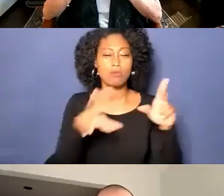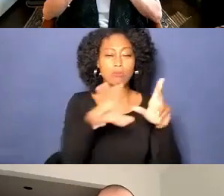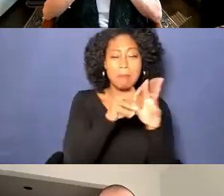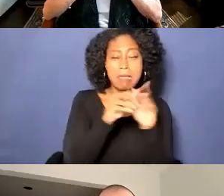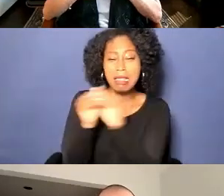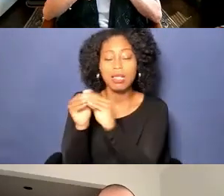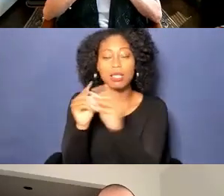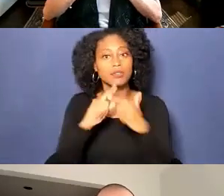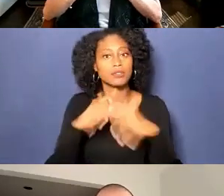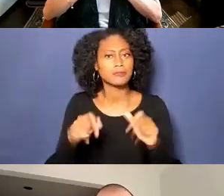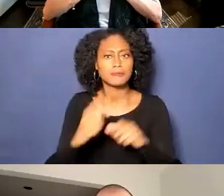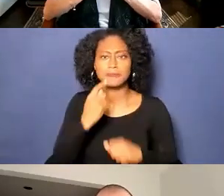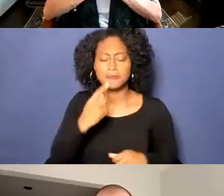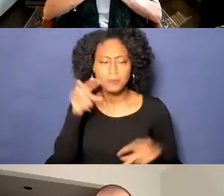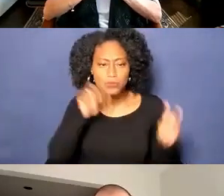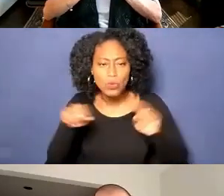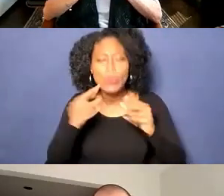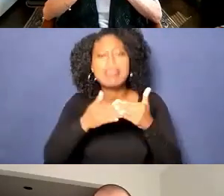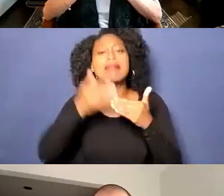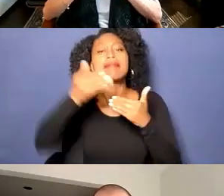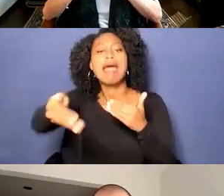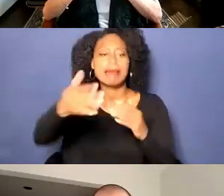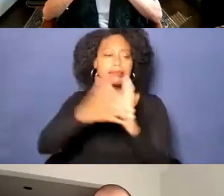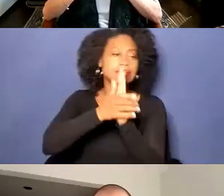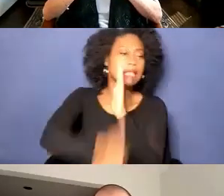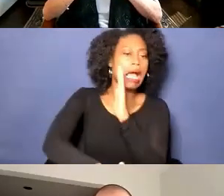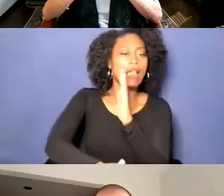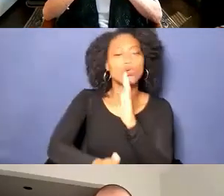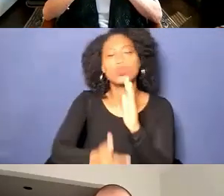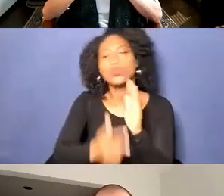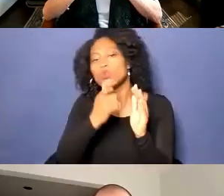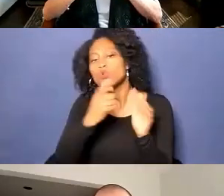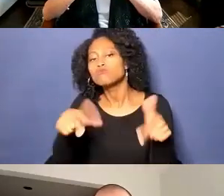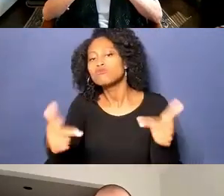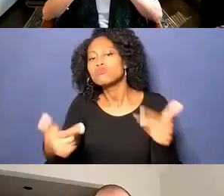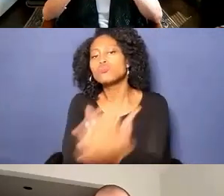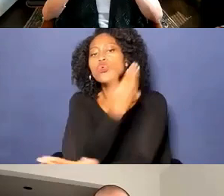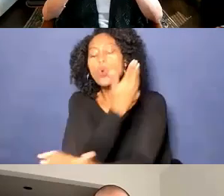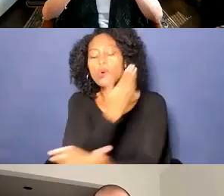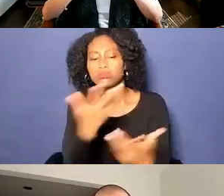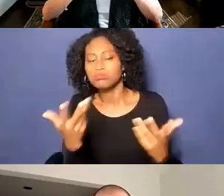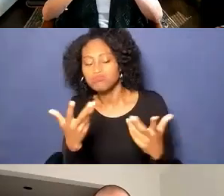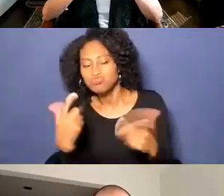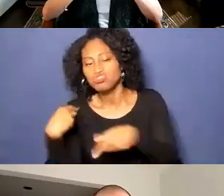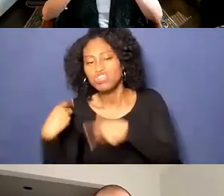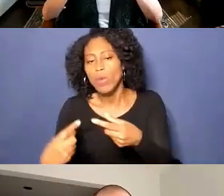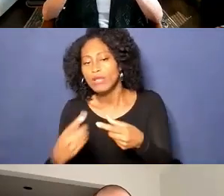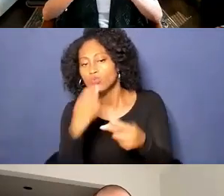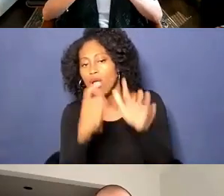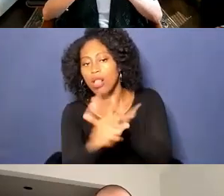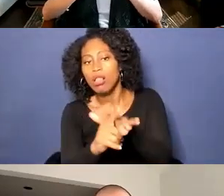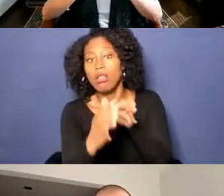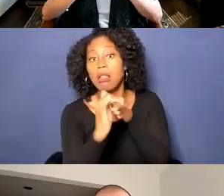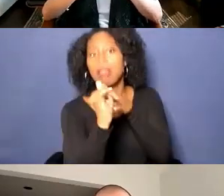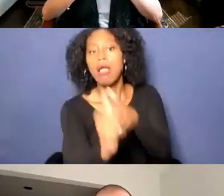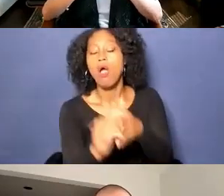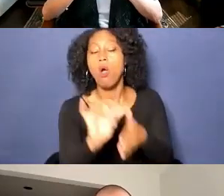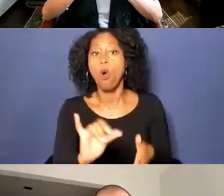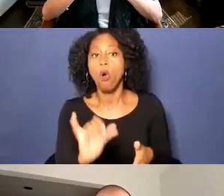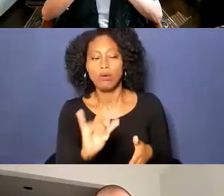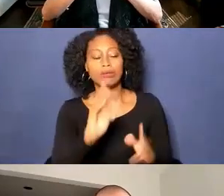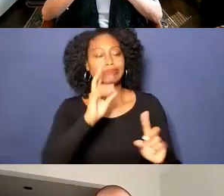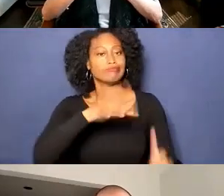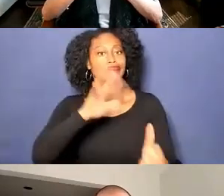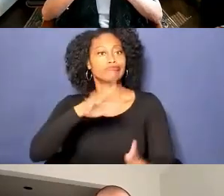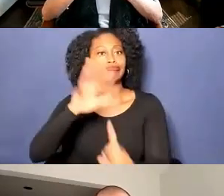us looking toward the next generation as not only important to each of you individually, but also